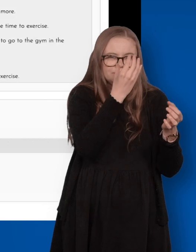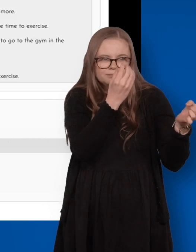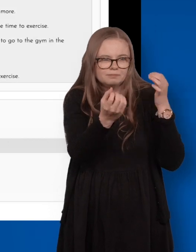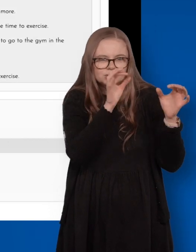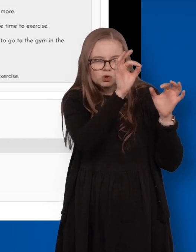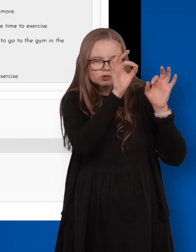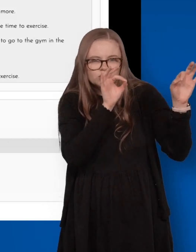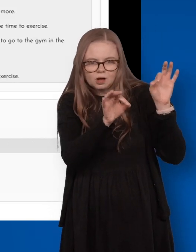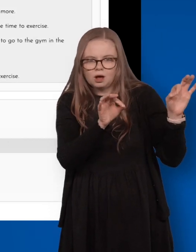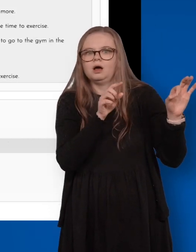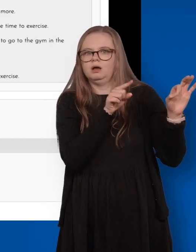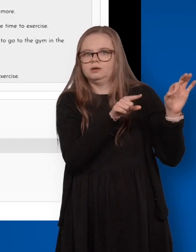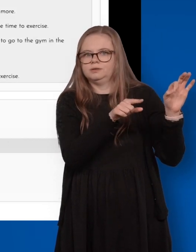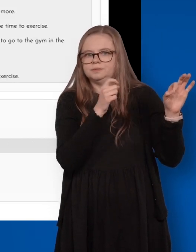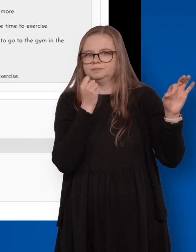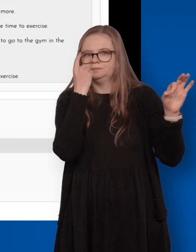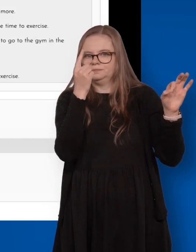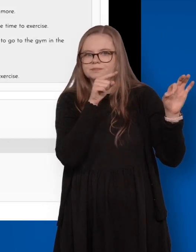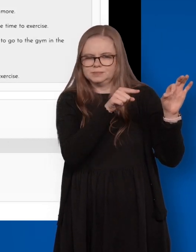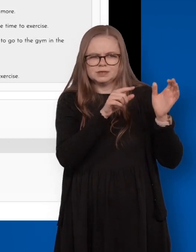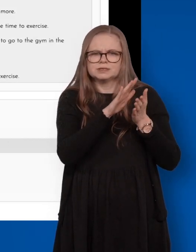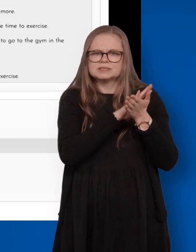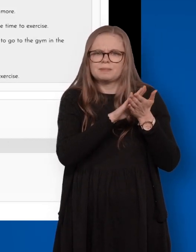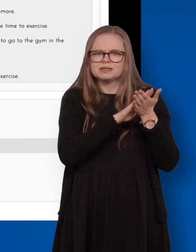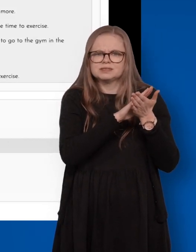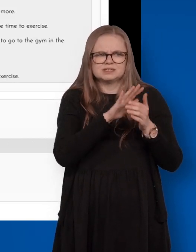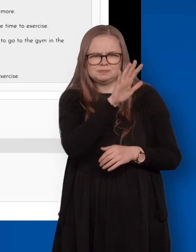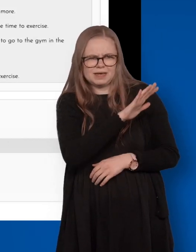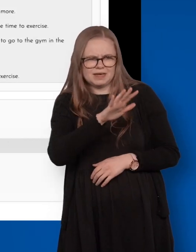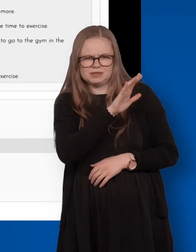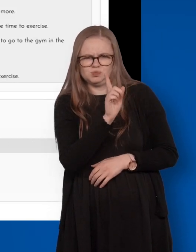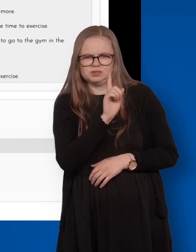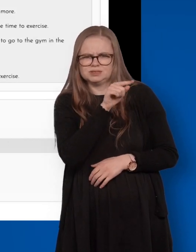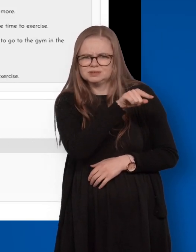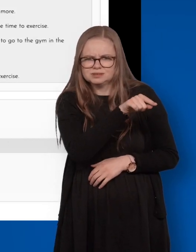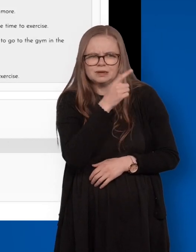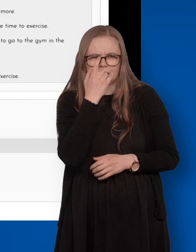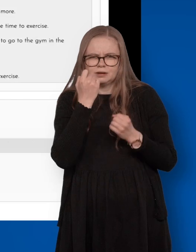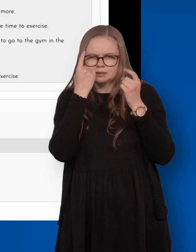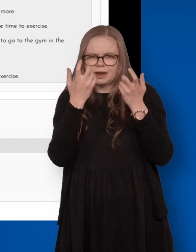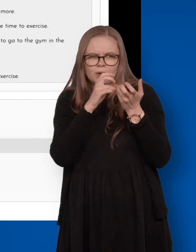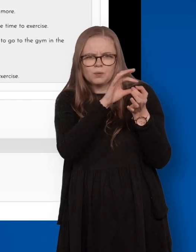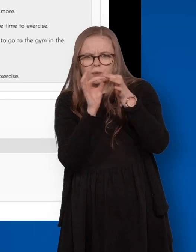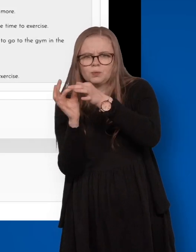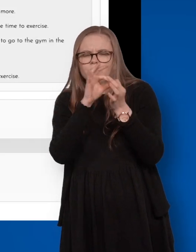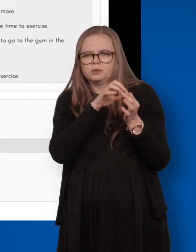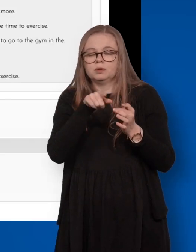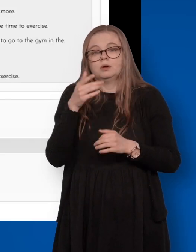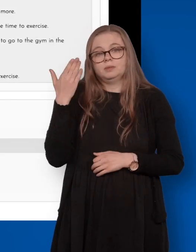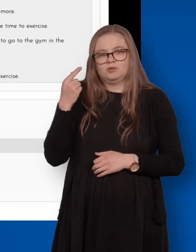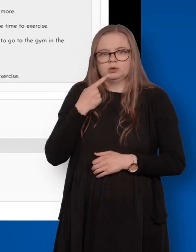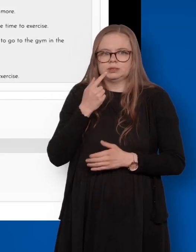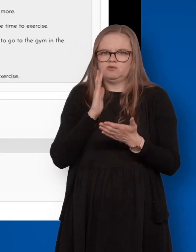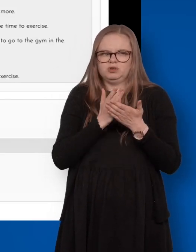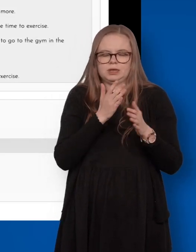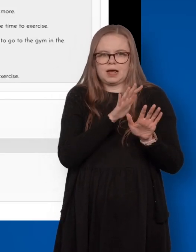can get a sense of what semantic space means and build a bit of intuition, because it is, as Lukas mentioned earlier,